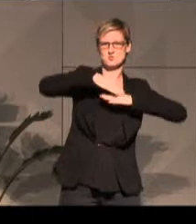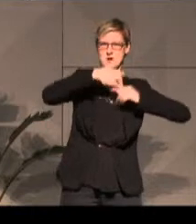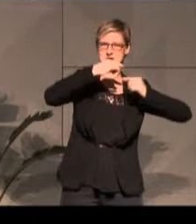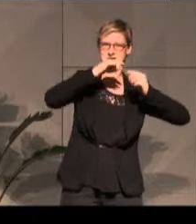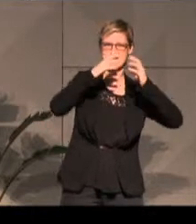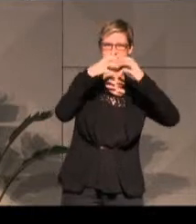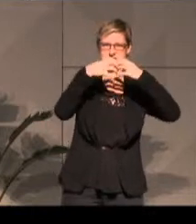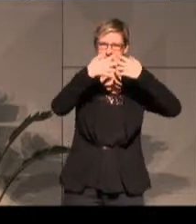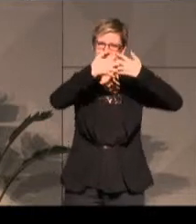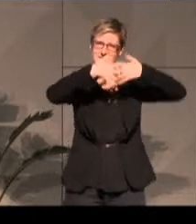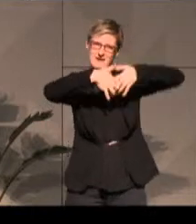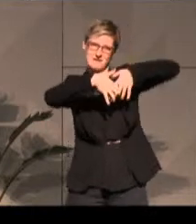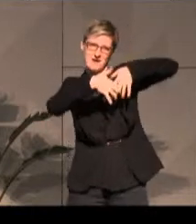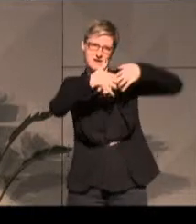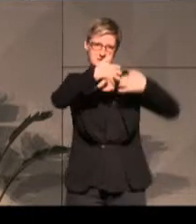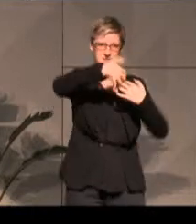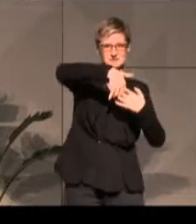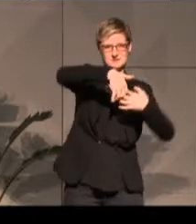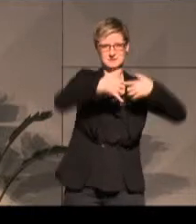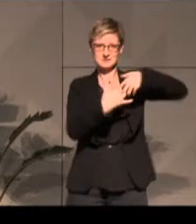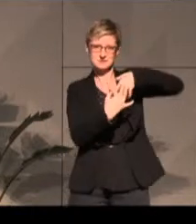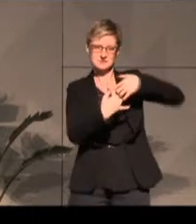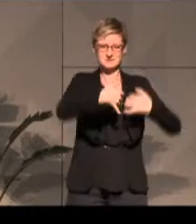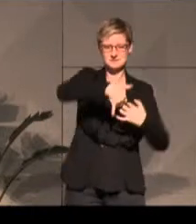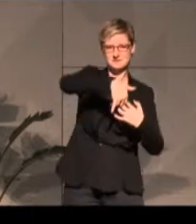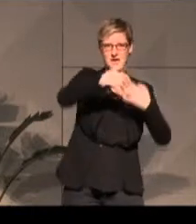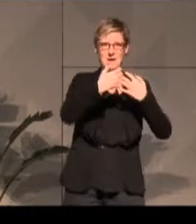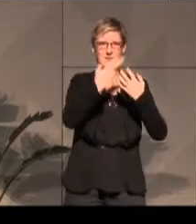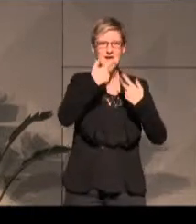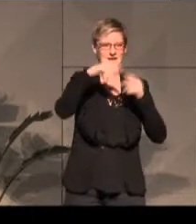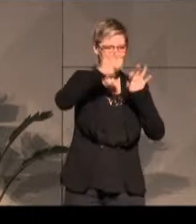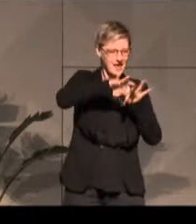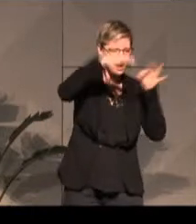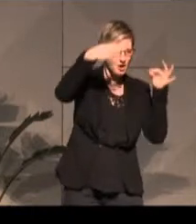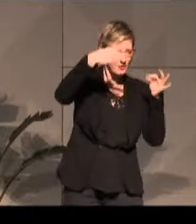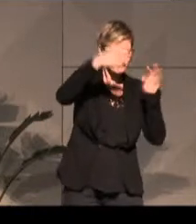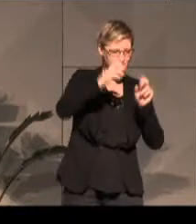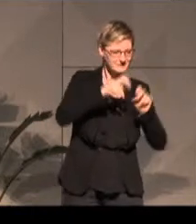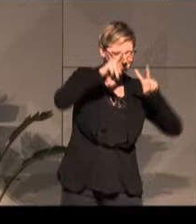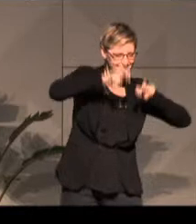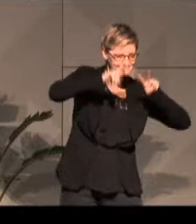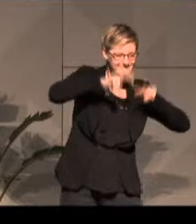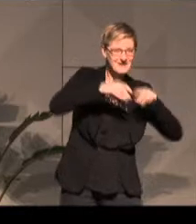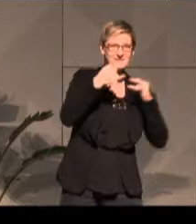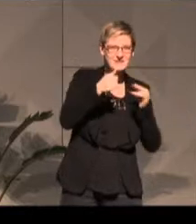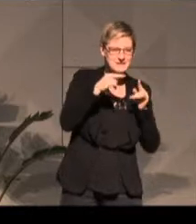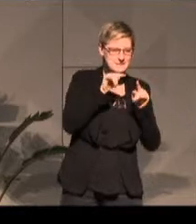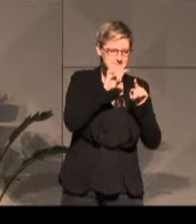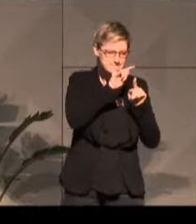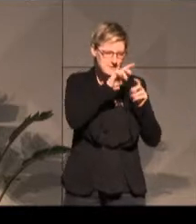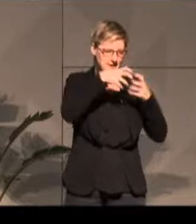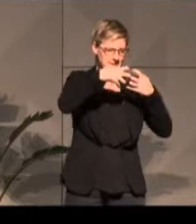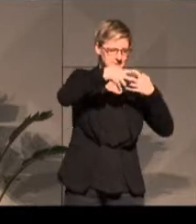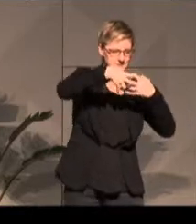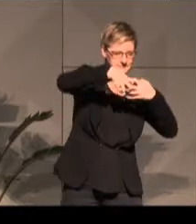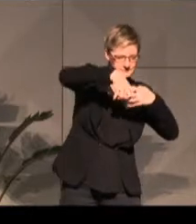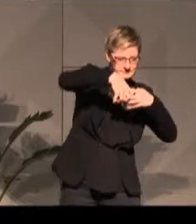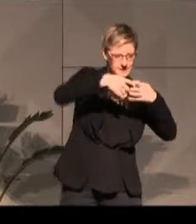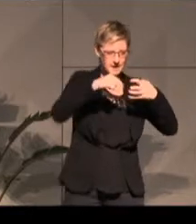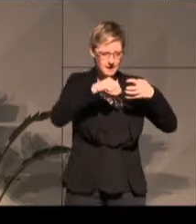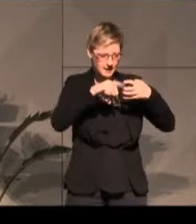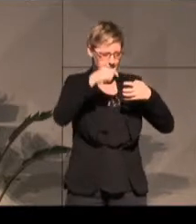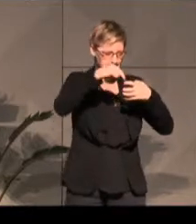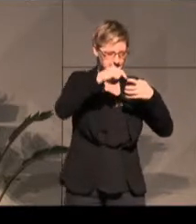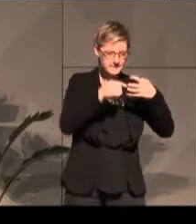the cogs in a wheel. And opening that cogwheel